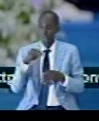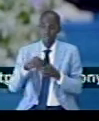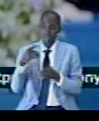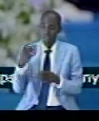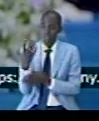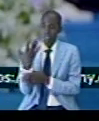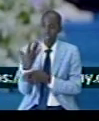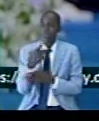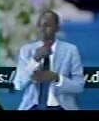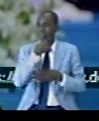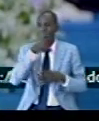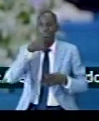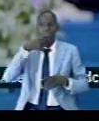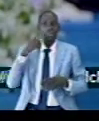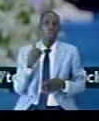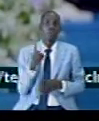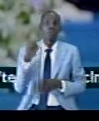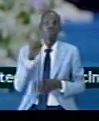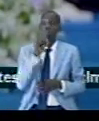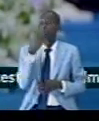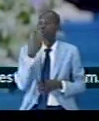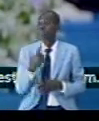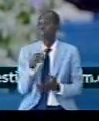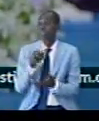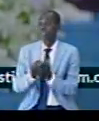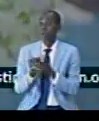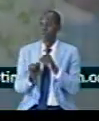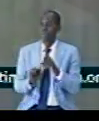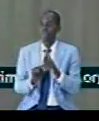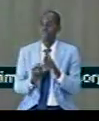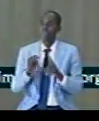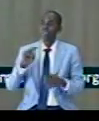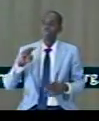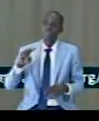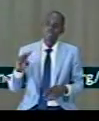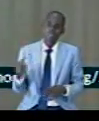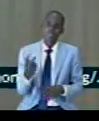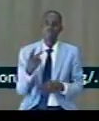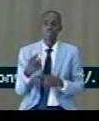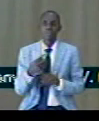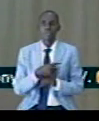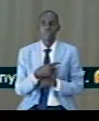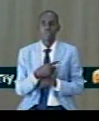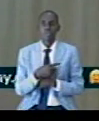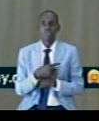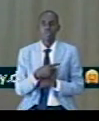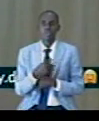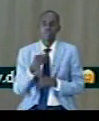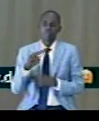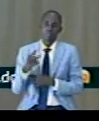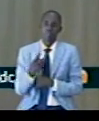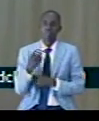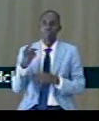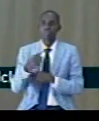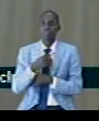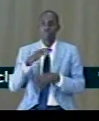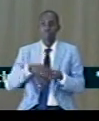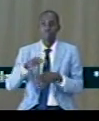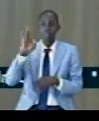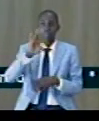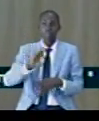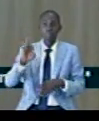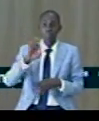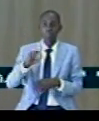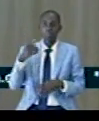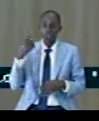Lord. Not only that, the second day, you know, it was on Thursday. The second day, on Friday, the swallow was